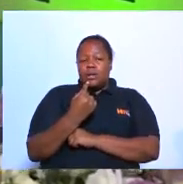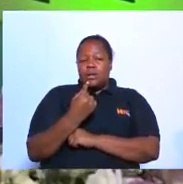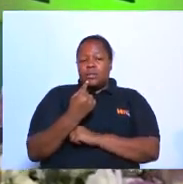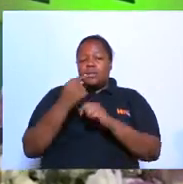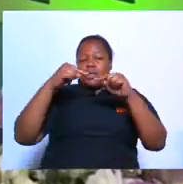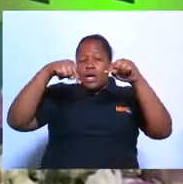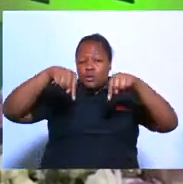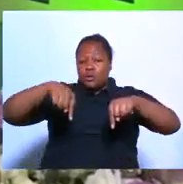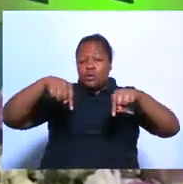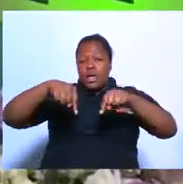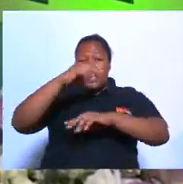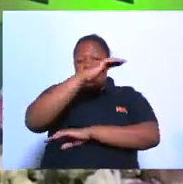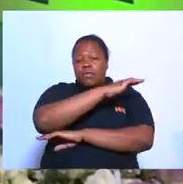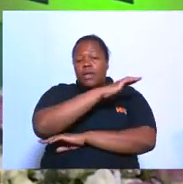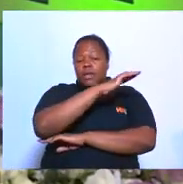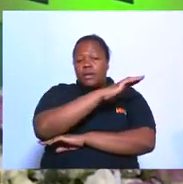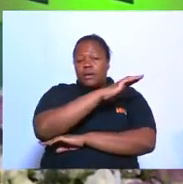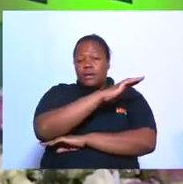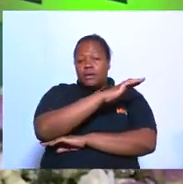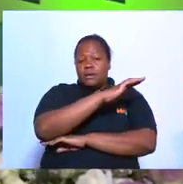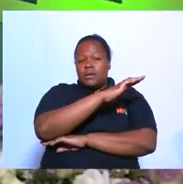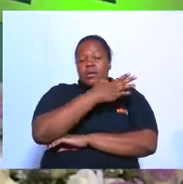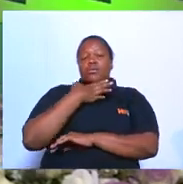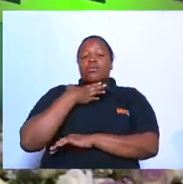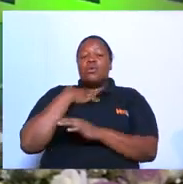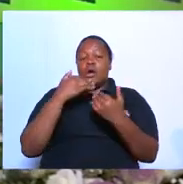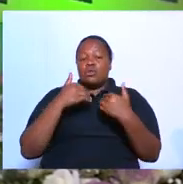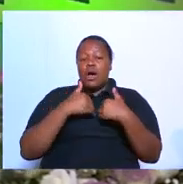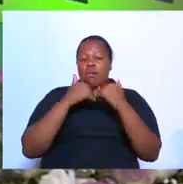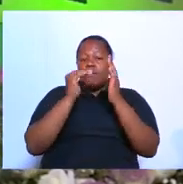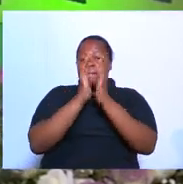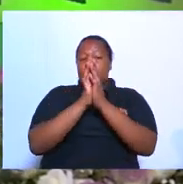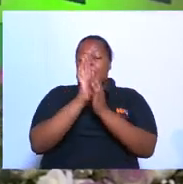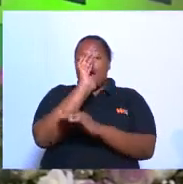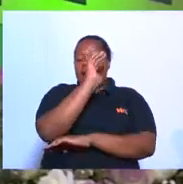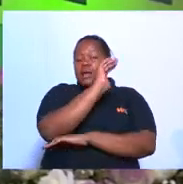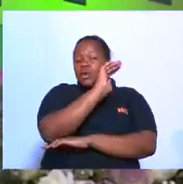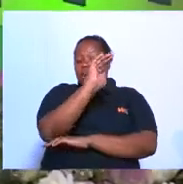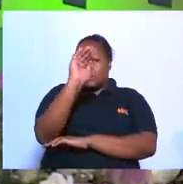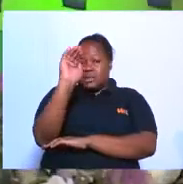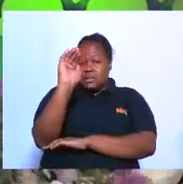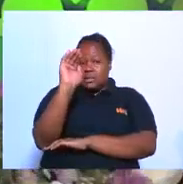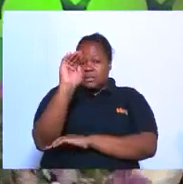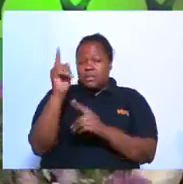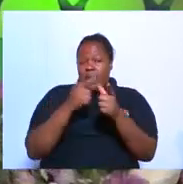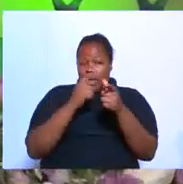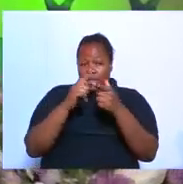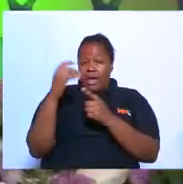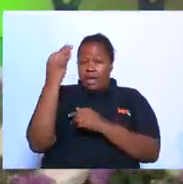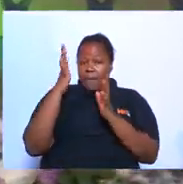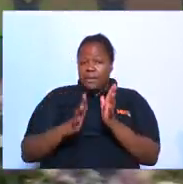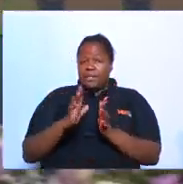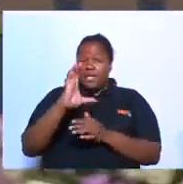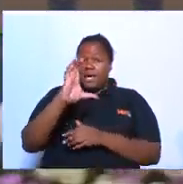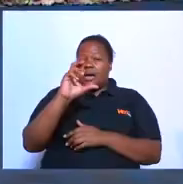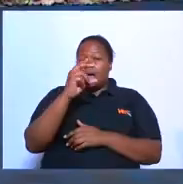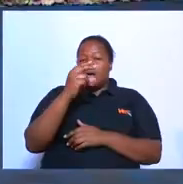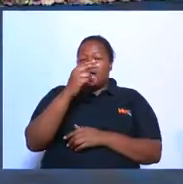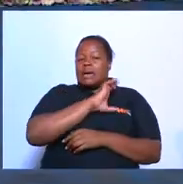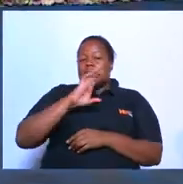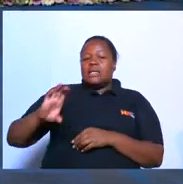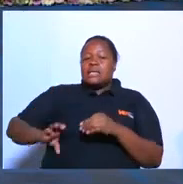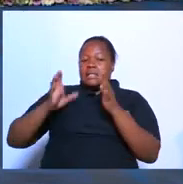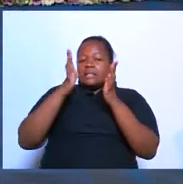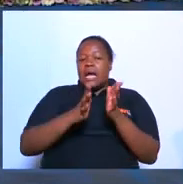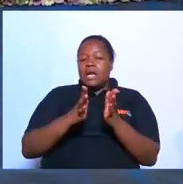this evening will have our prayer requests Pastor Christian will be praying for these